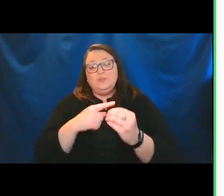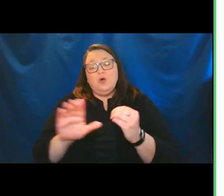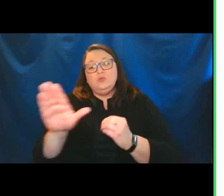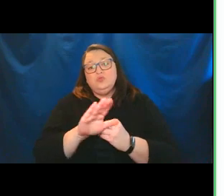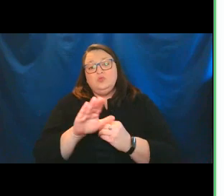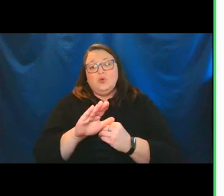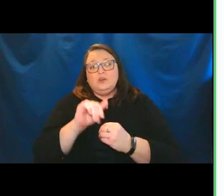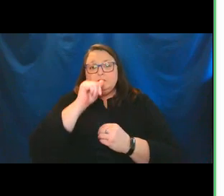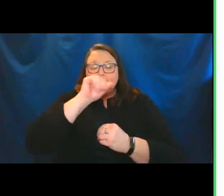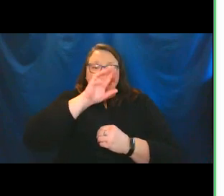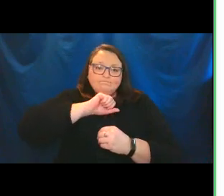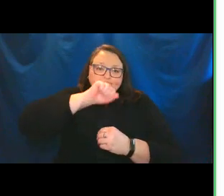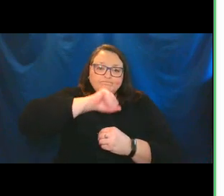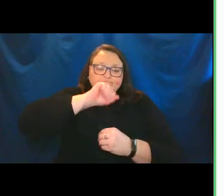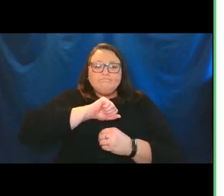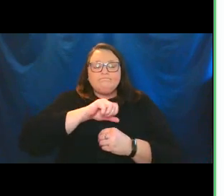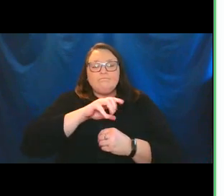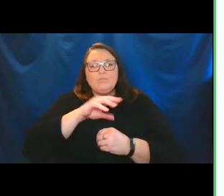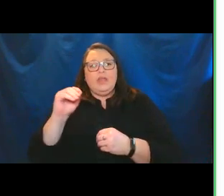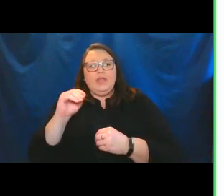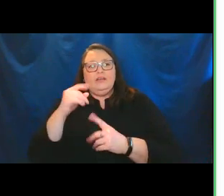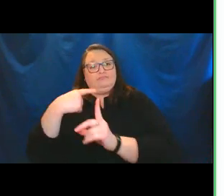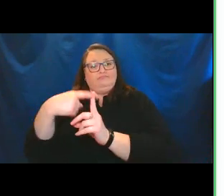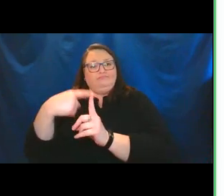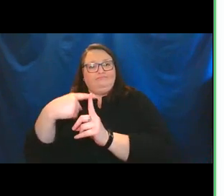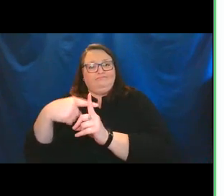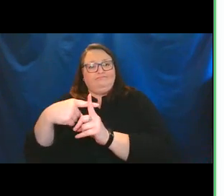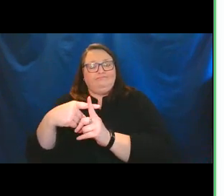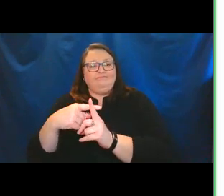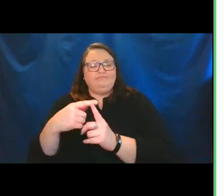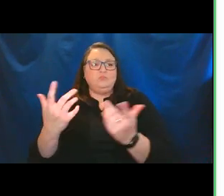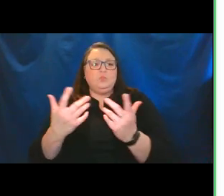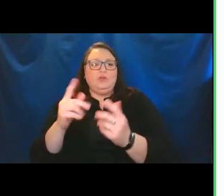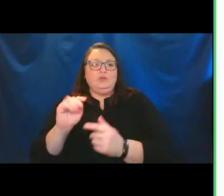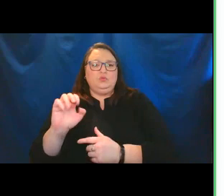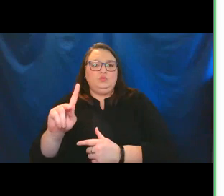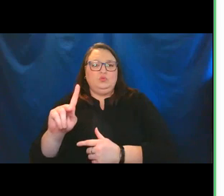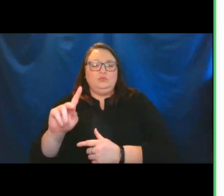pains and your gains that the toolkit might provide. So please go to